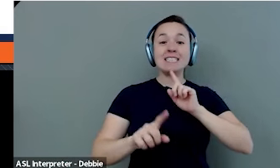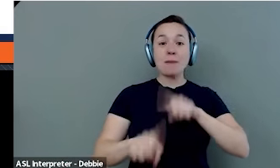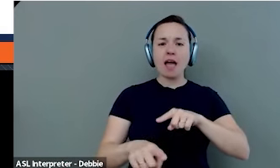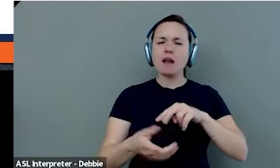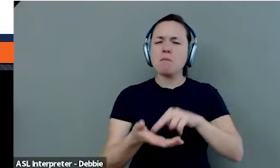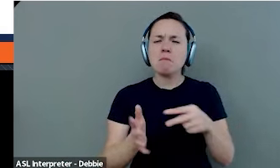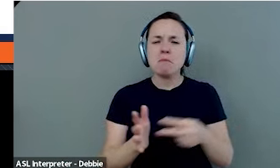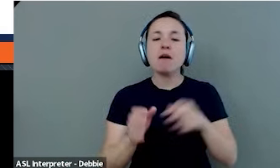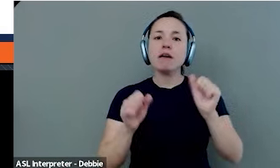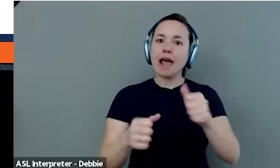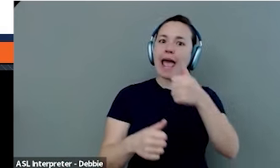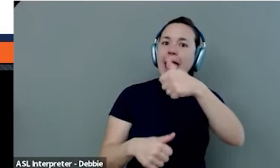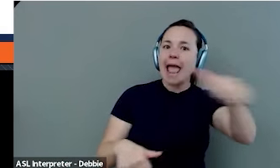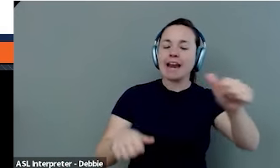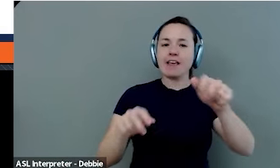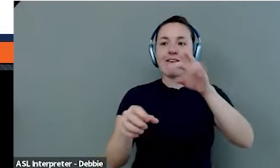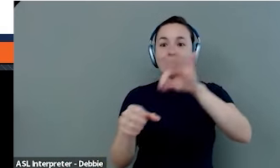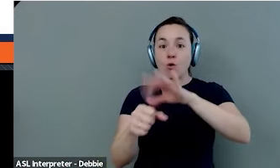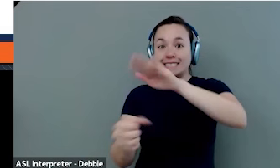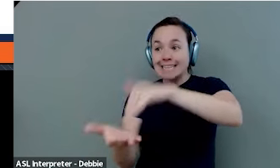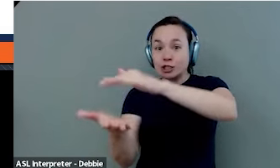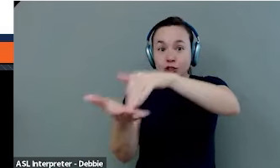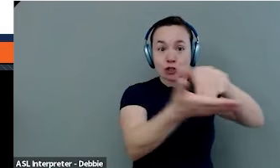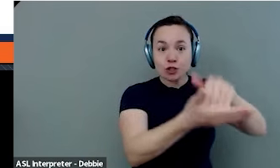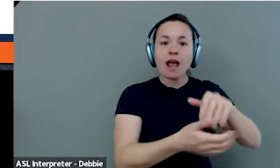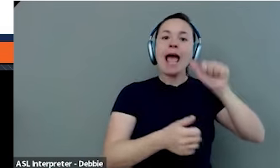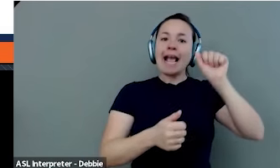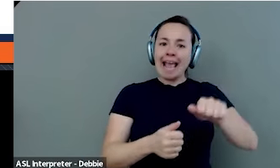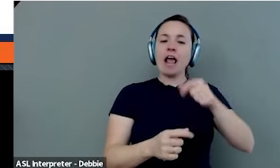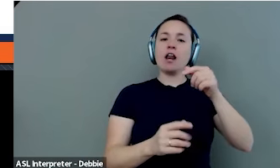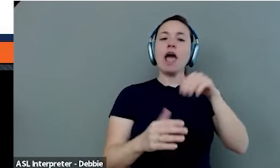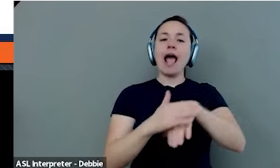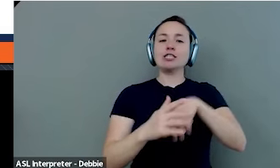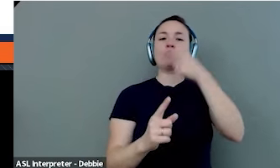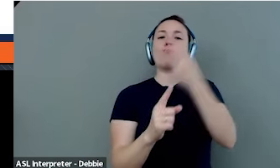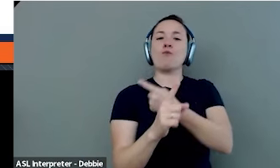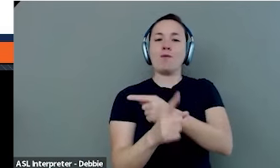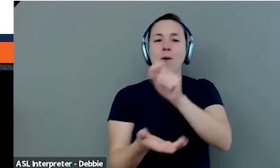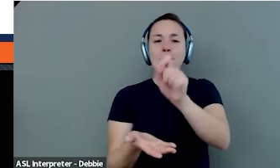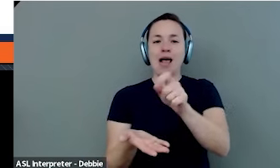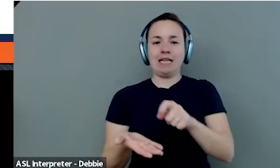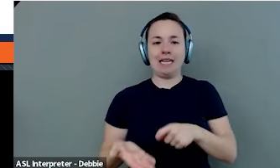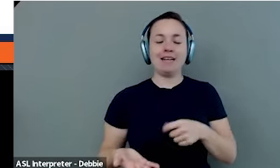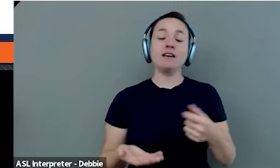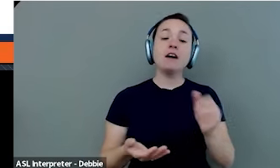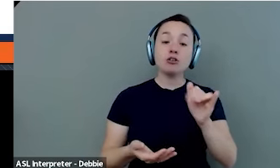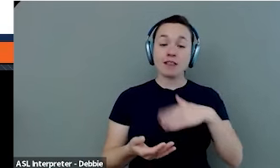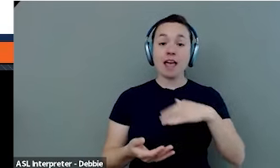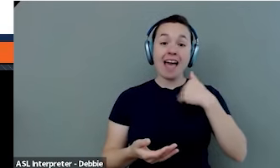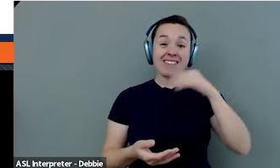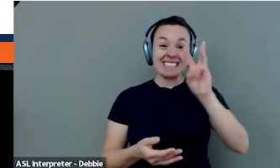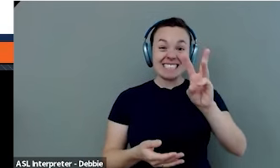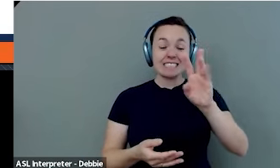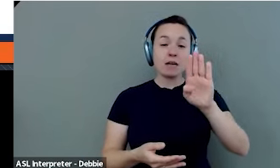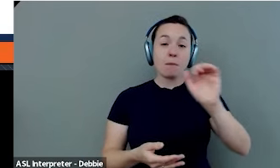vote center and still vote on their correct ballot. At each location, we have 6 ballot marking